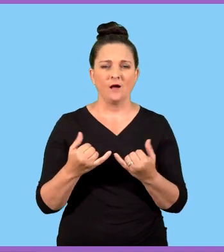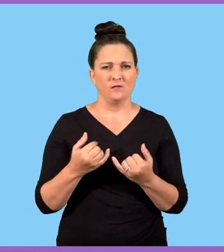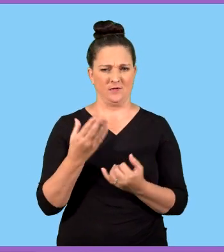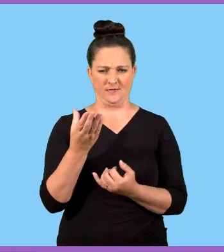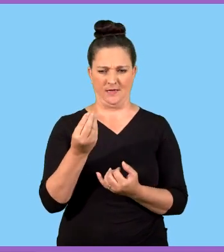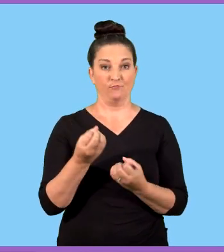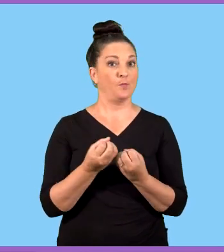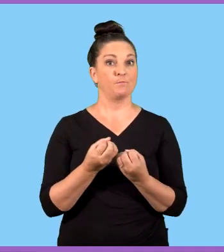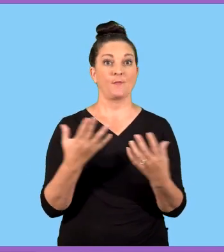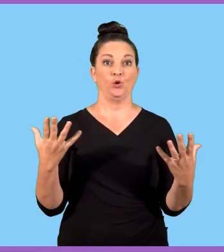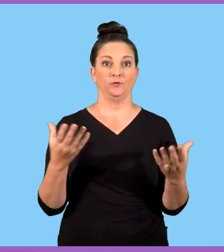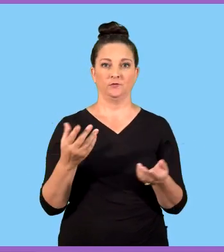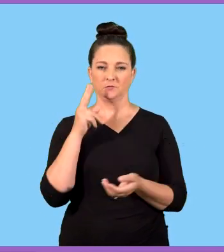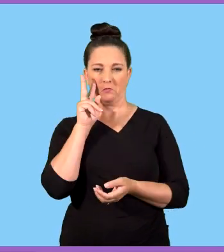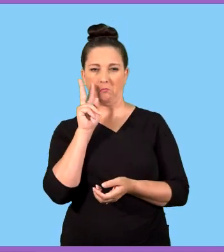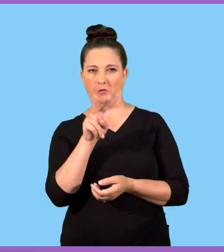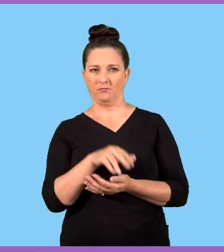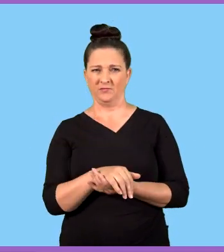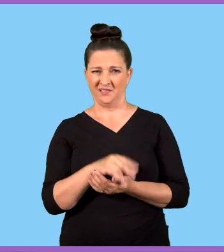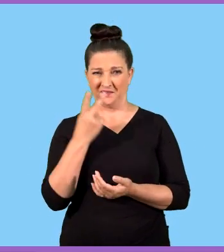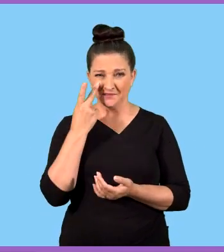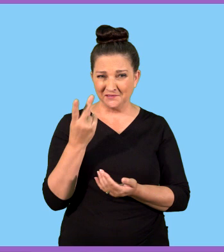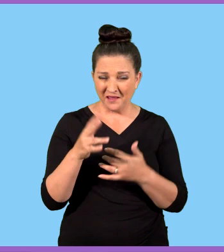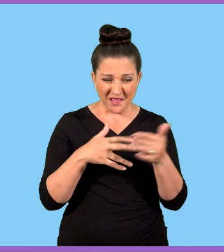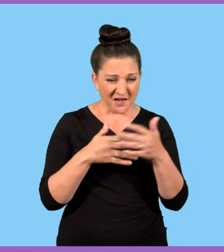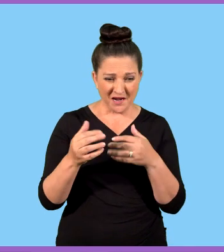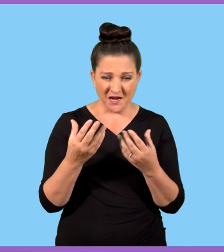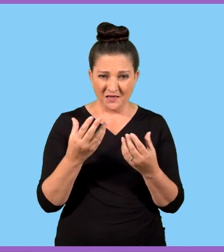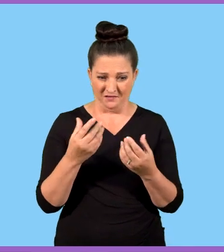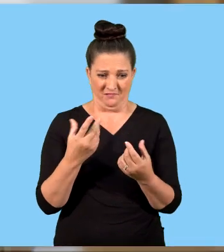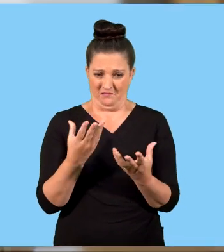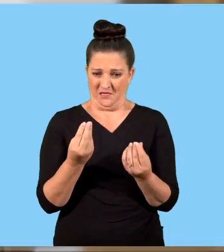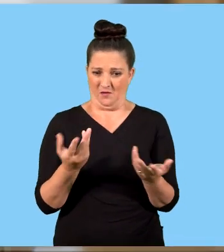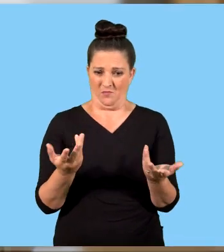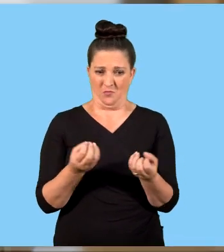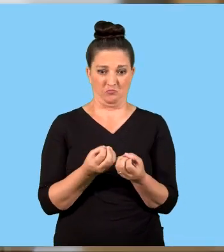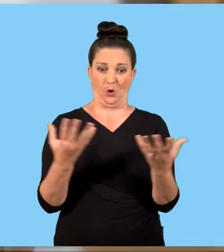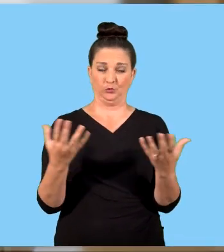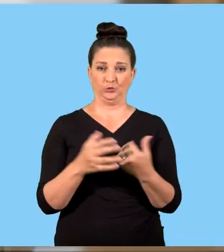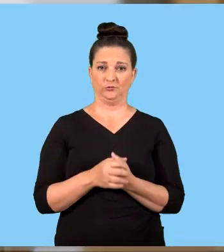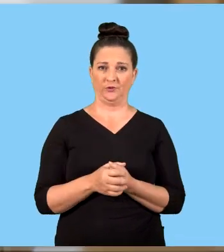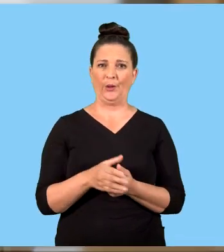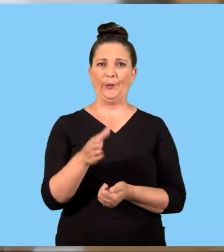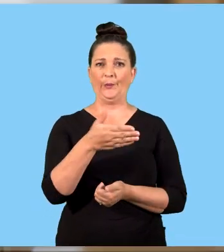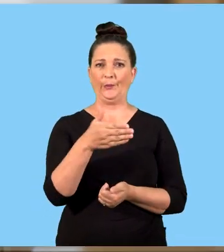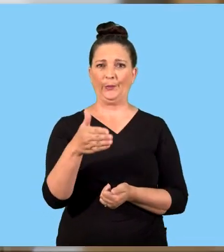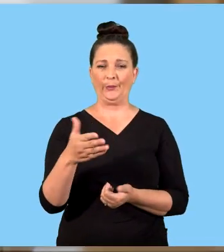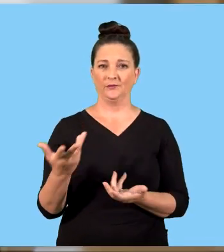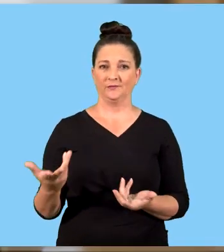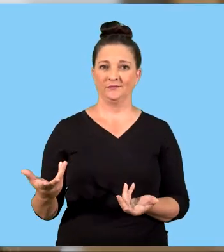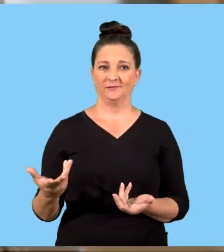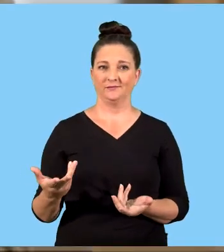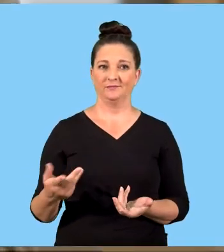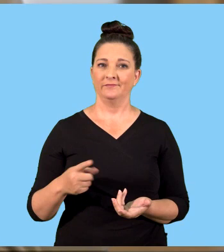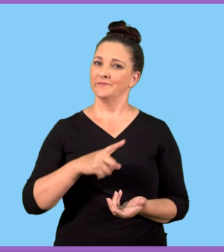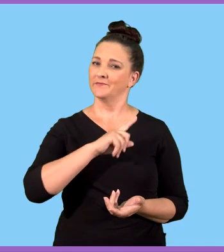appears the most. So looking at that, do we recognize any number as appearing the most? No, there isn't. So what will my